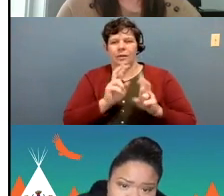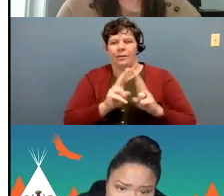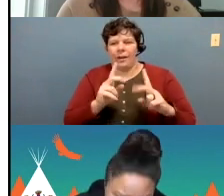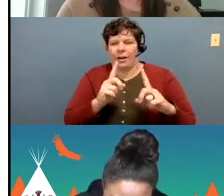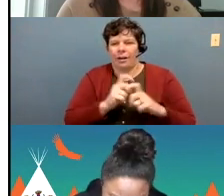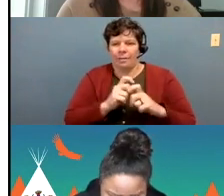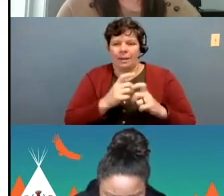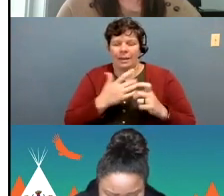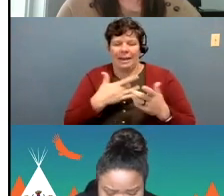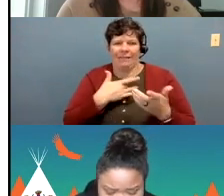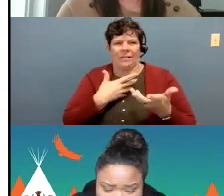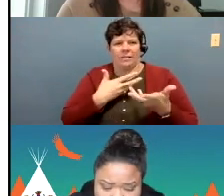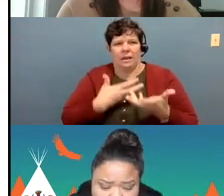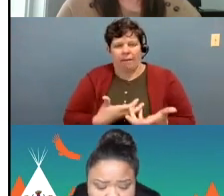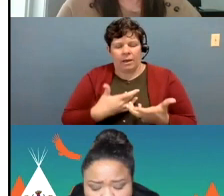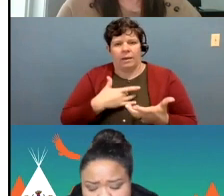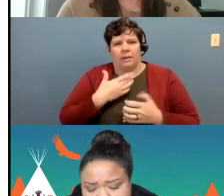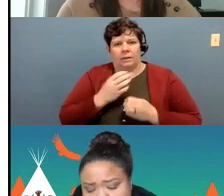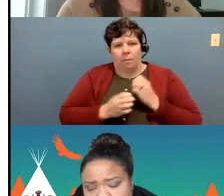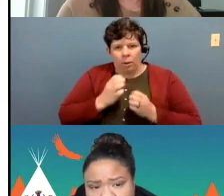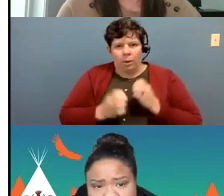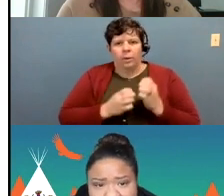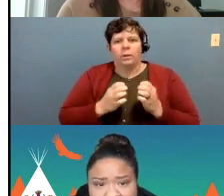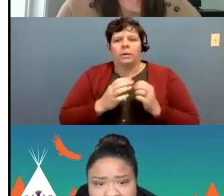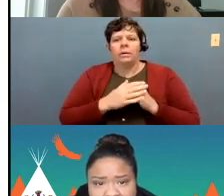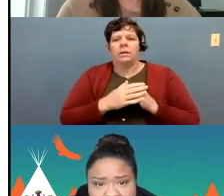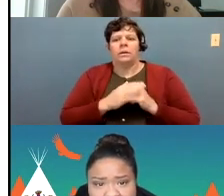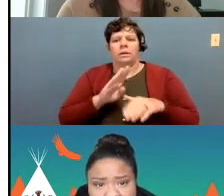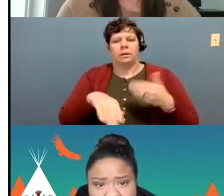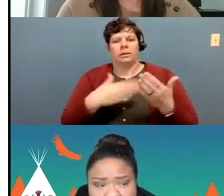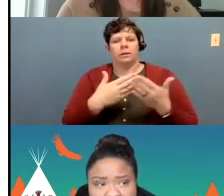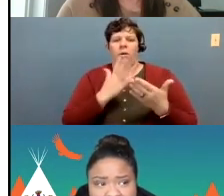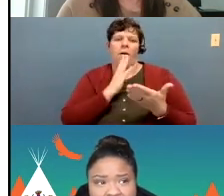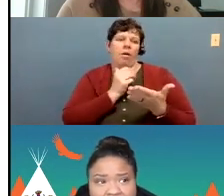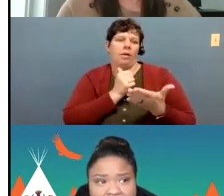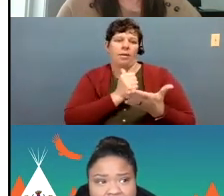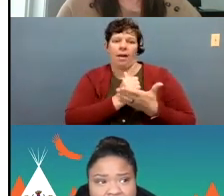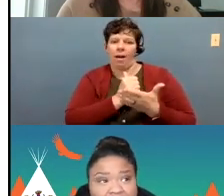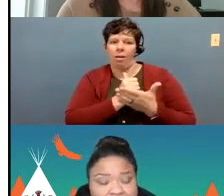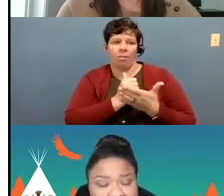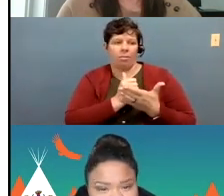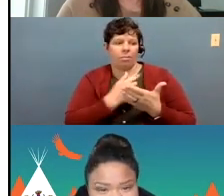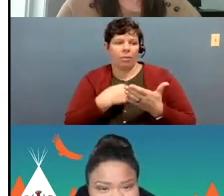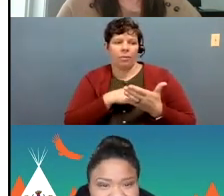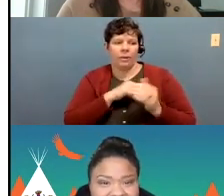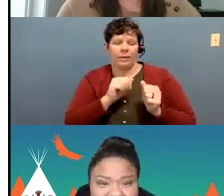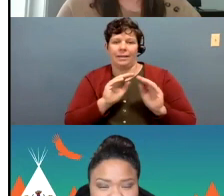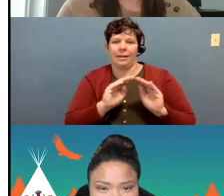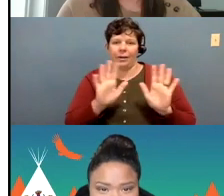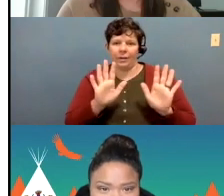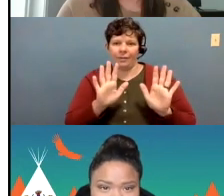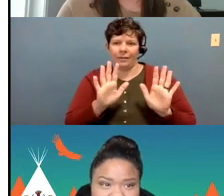it's heavy and it's emotional. And so all of the systems that we can use that are transparent and have